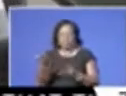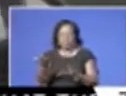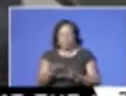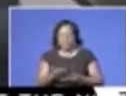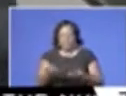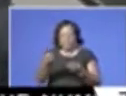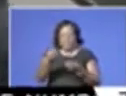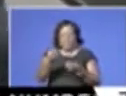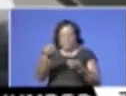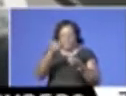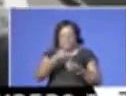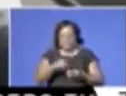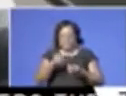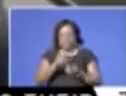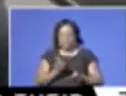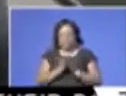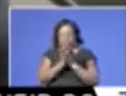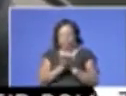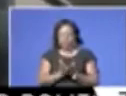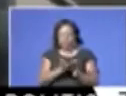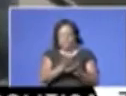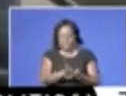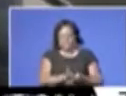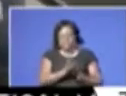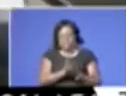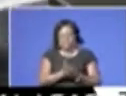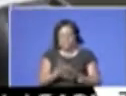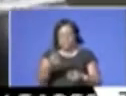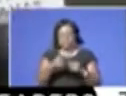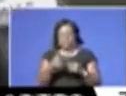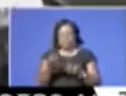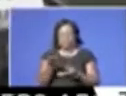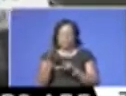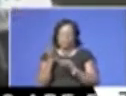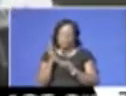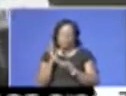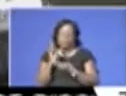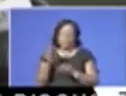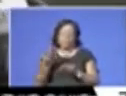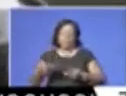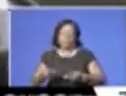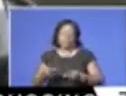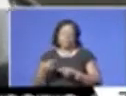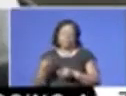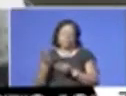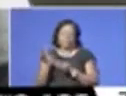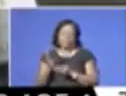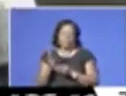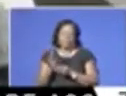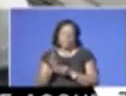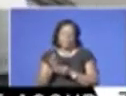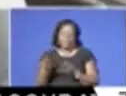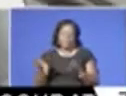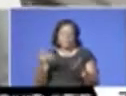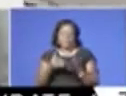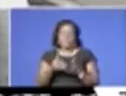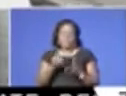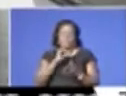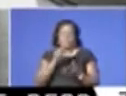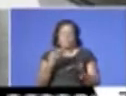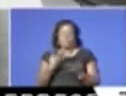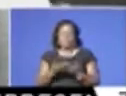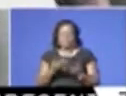additional cruise ships even prior to the completion of their new cruise port, which again is good news